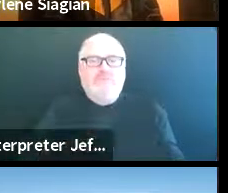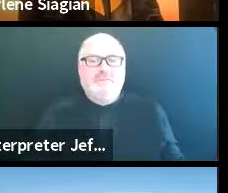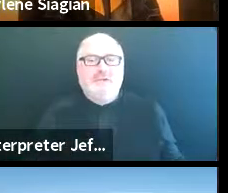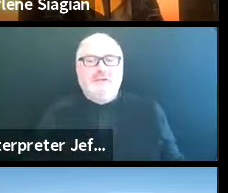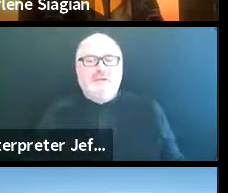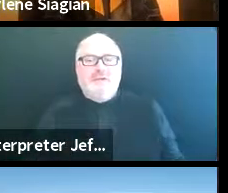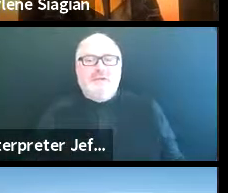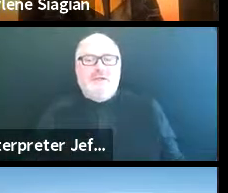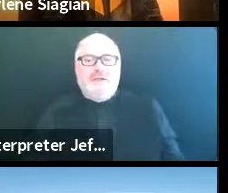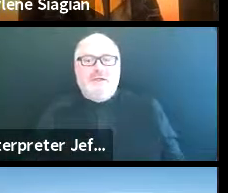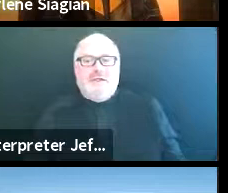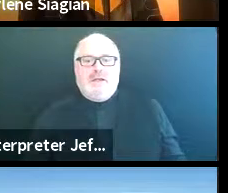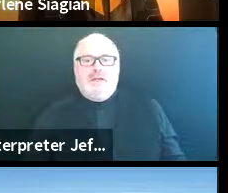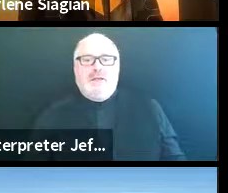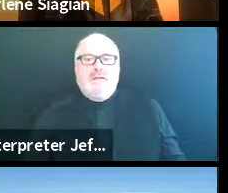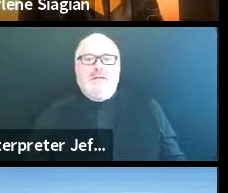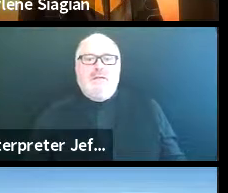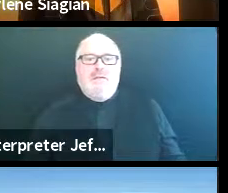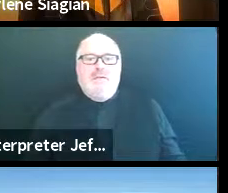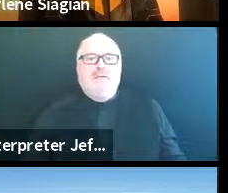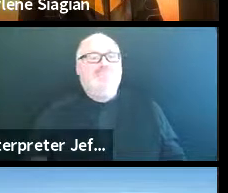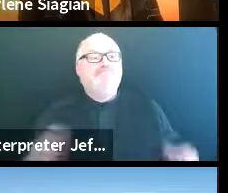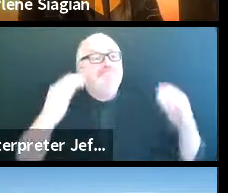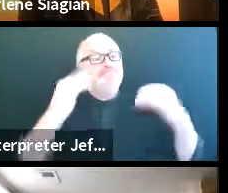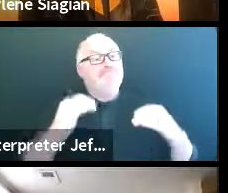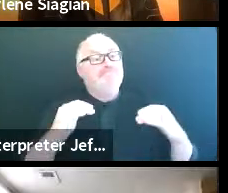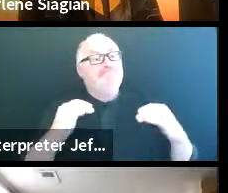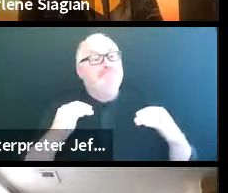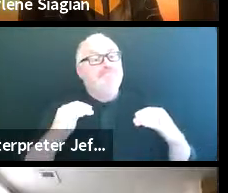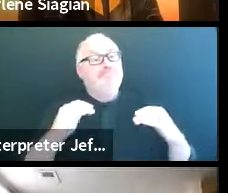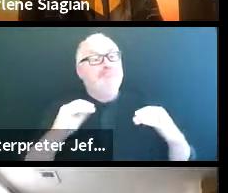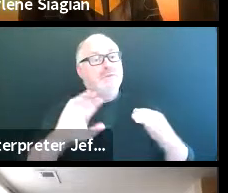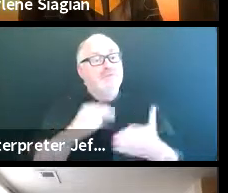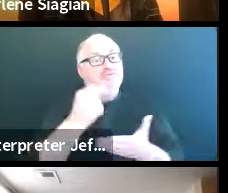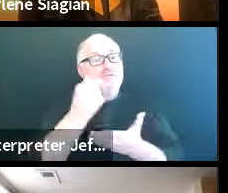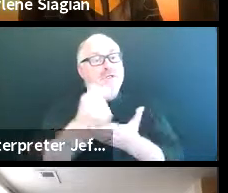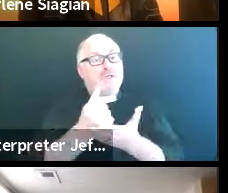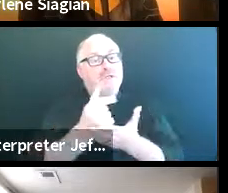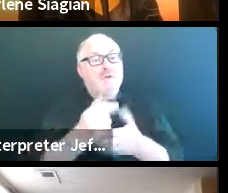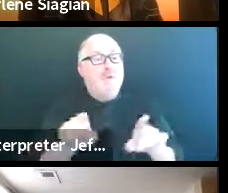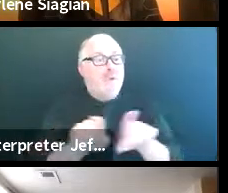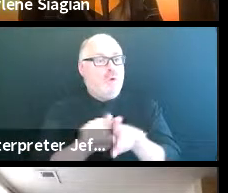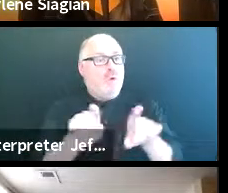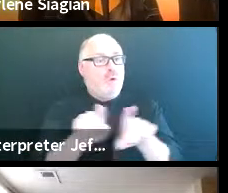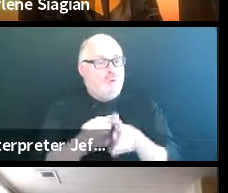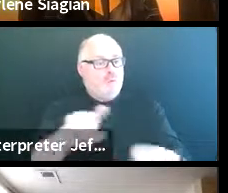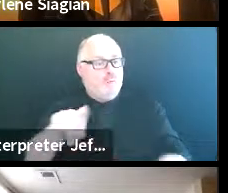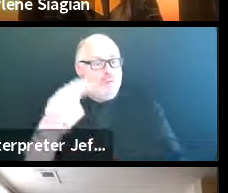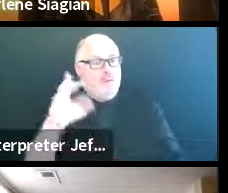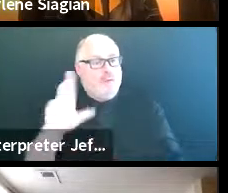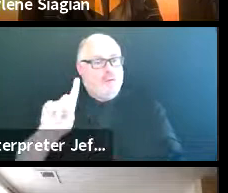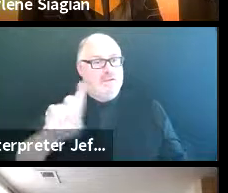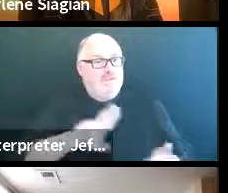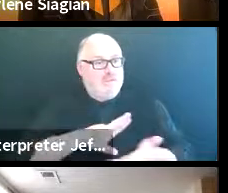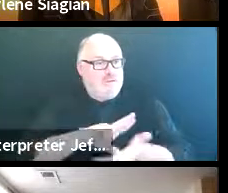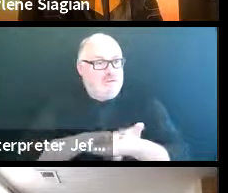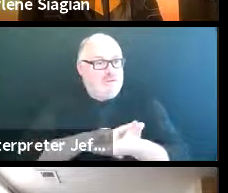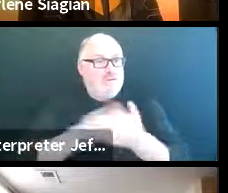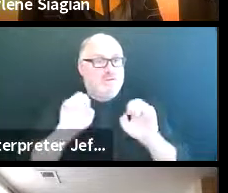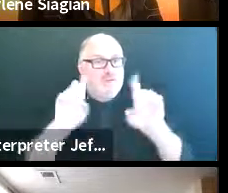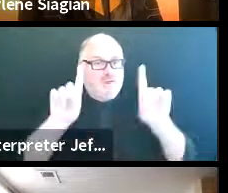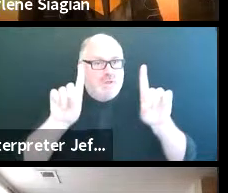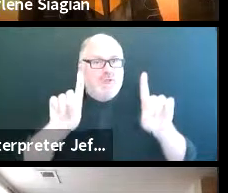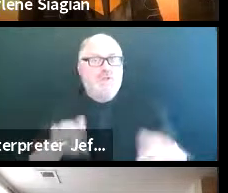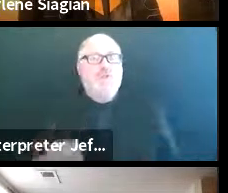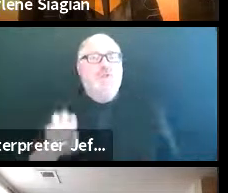Wonderful. So our next doctoral graduate is also receiving the PhD in nursing education,